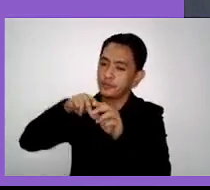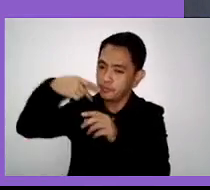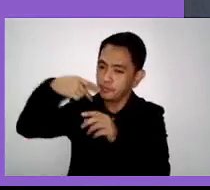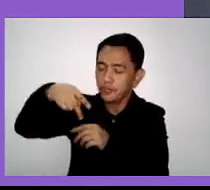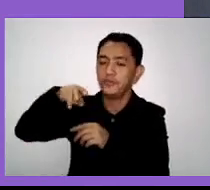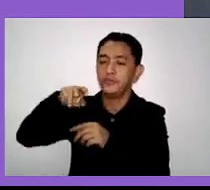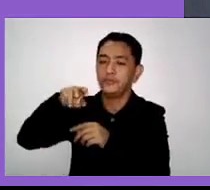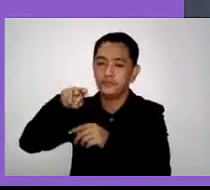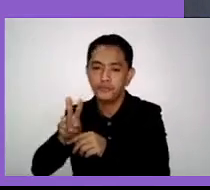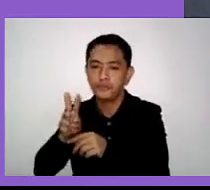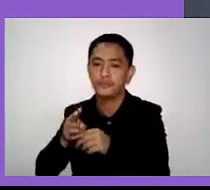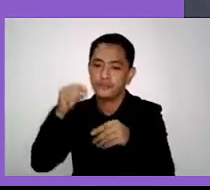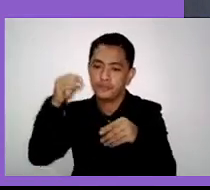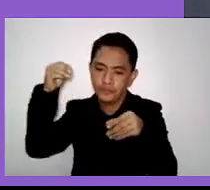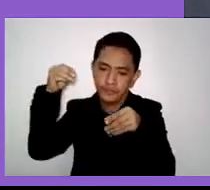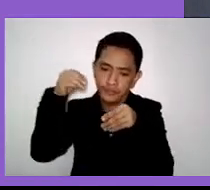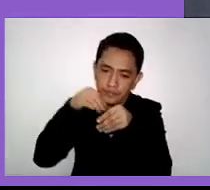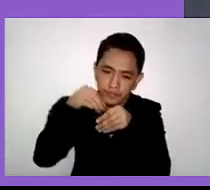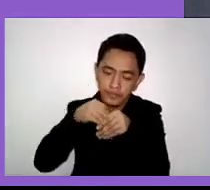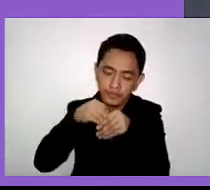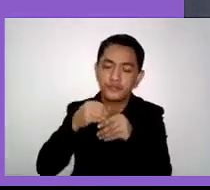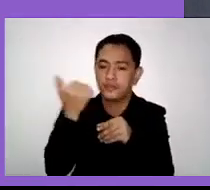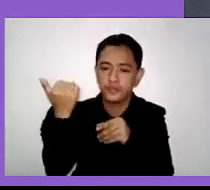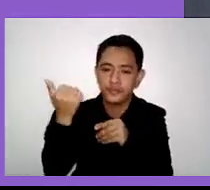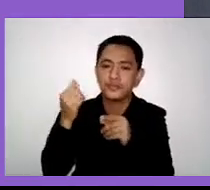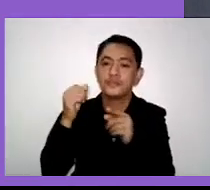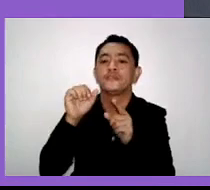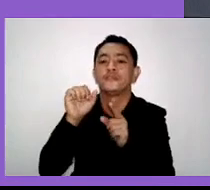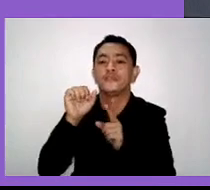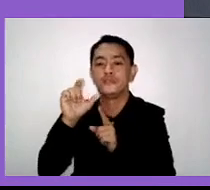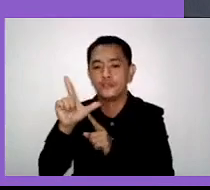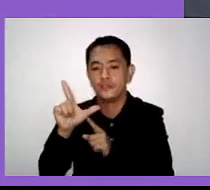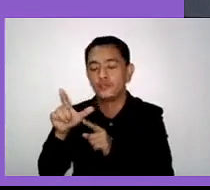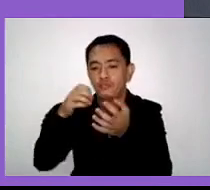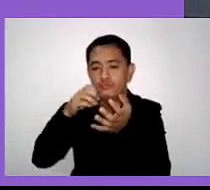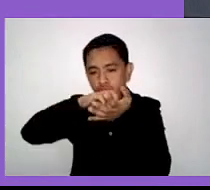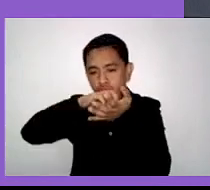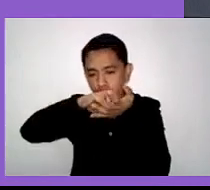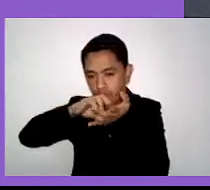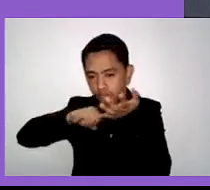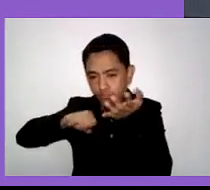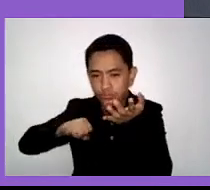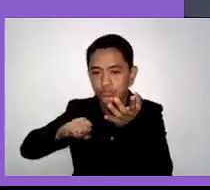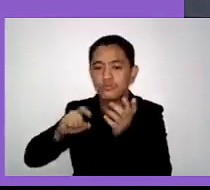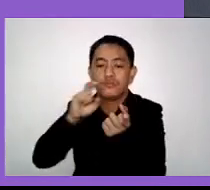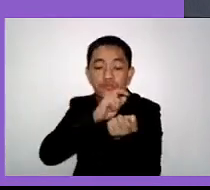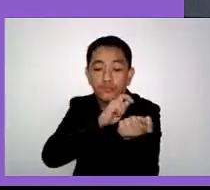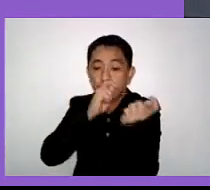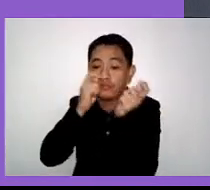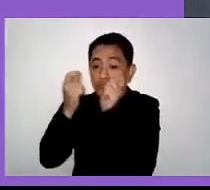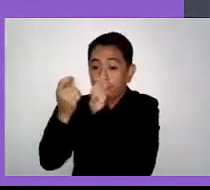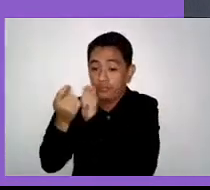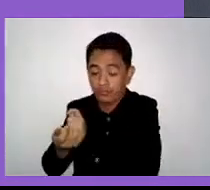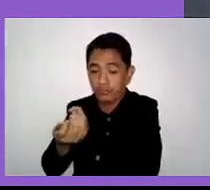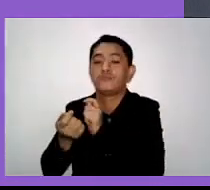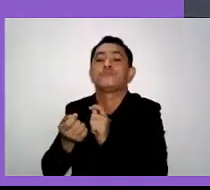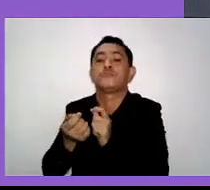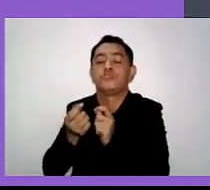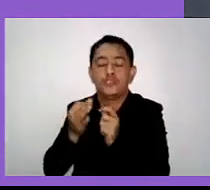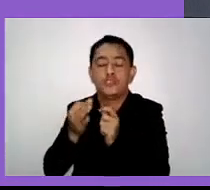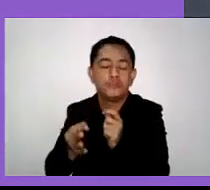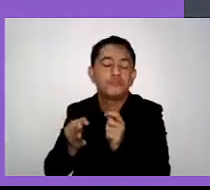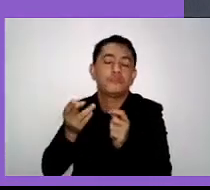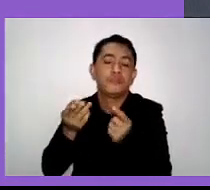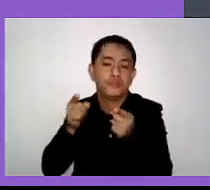of letters, omission and transposition, if these occur often in different types of writing